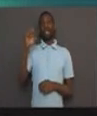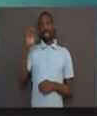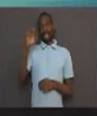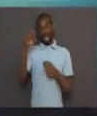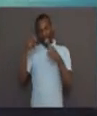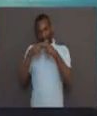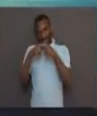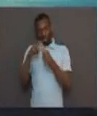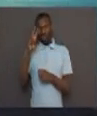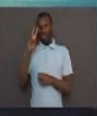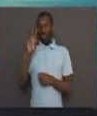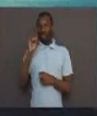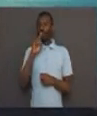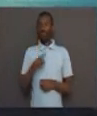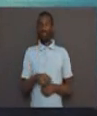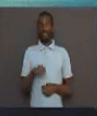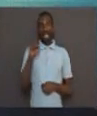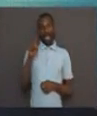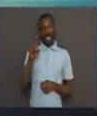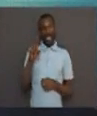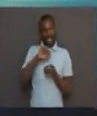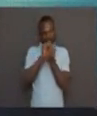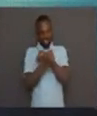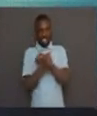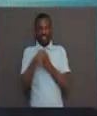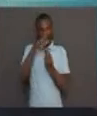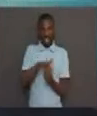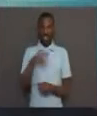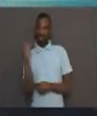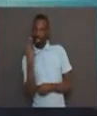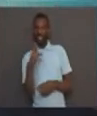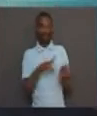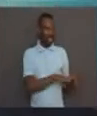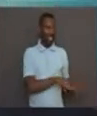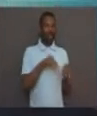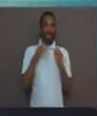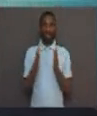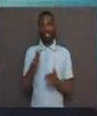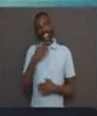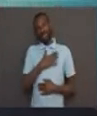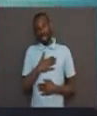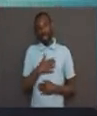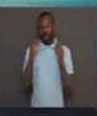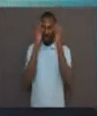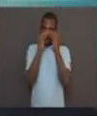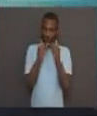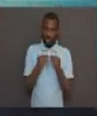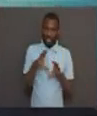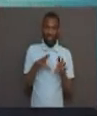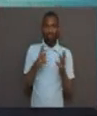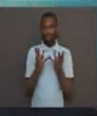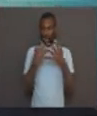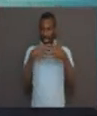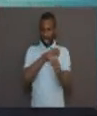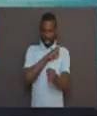volts. Using this conversion factor, students, please calculate the